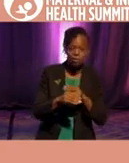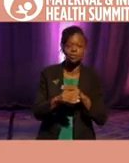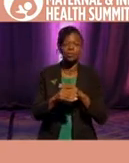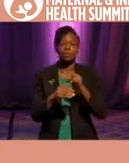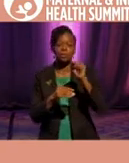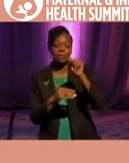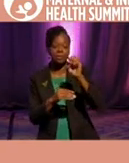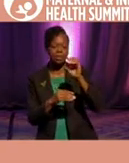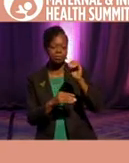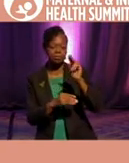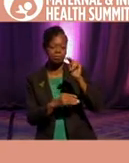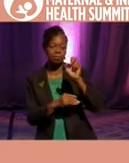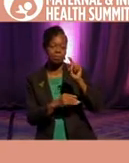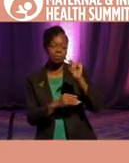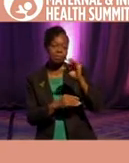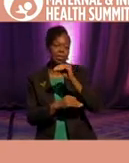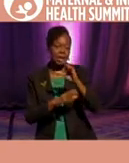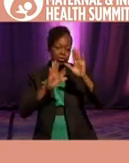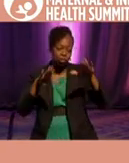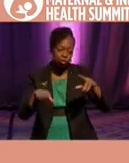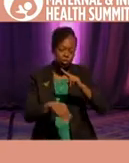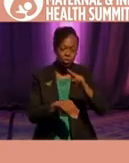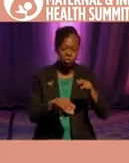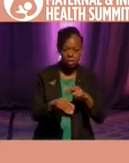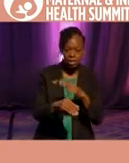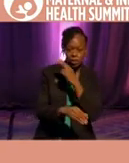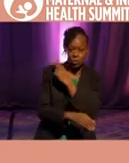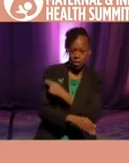and Children's National.